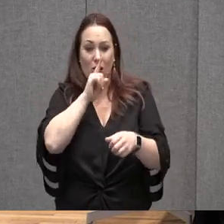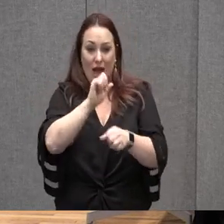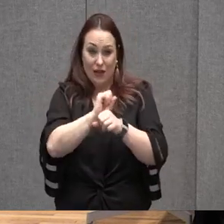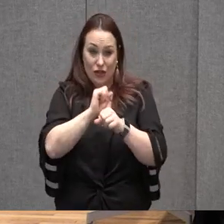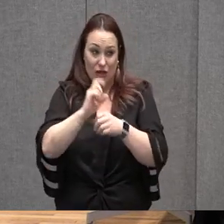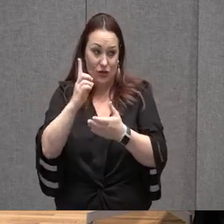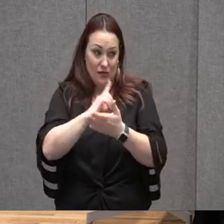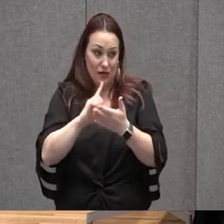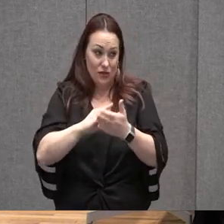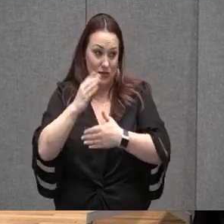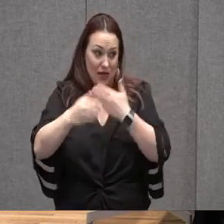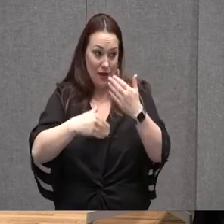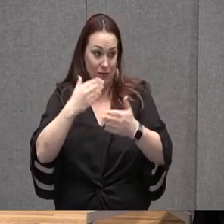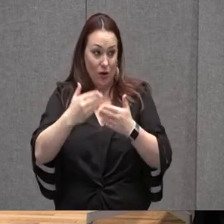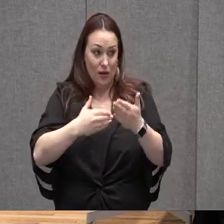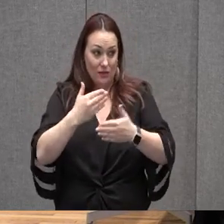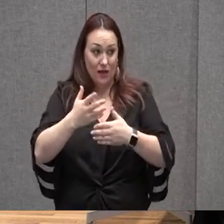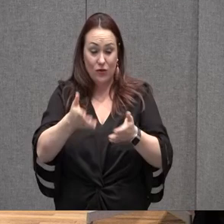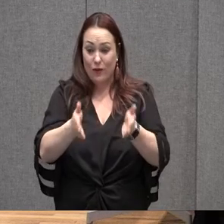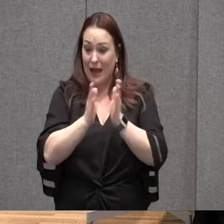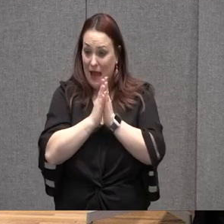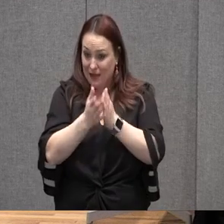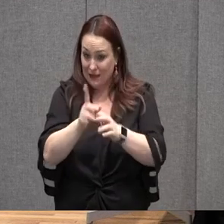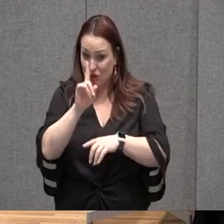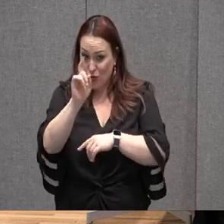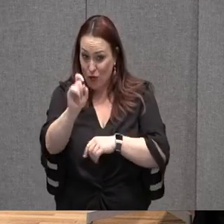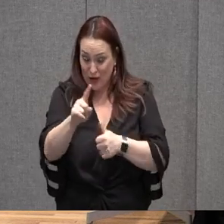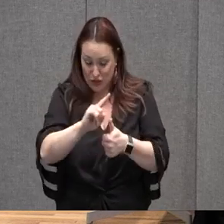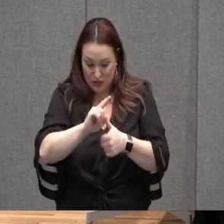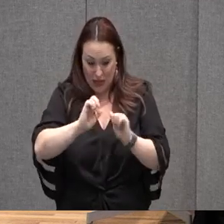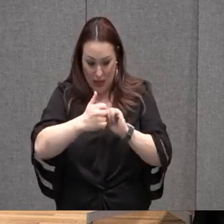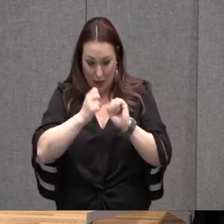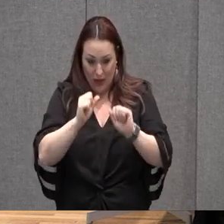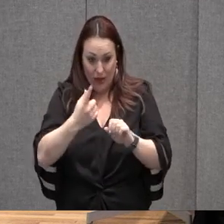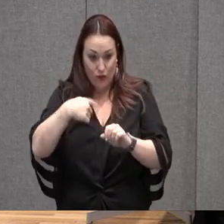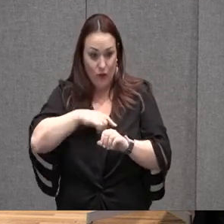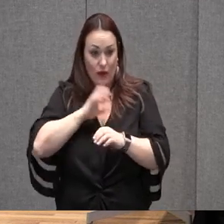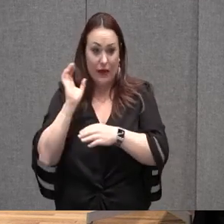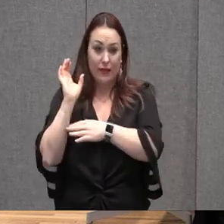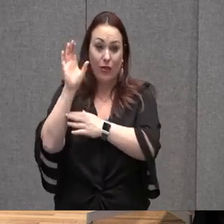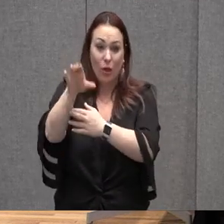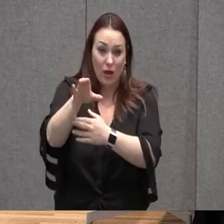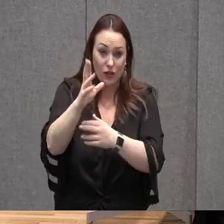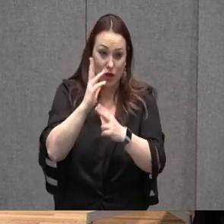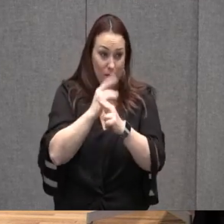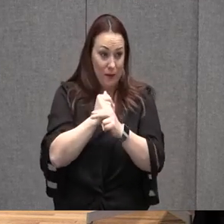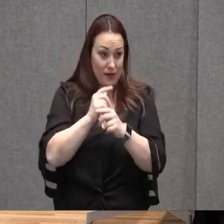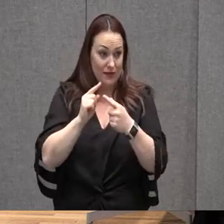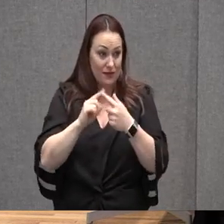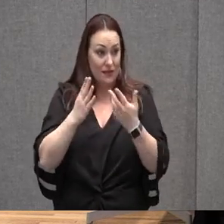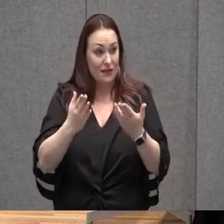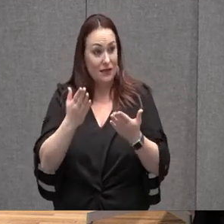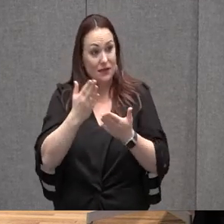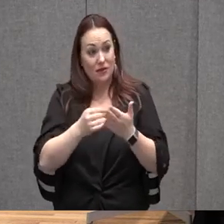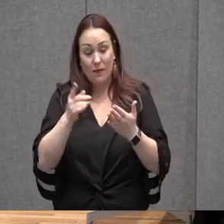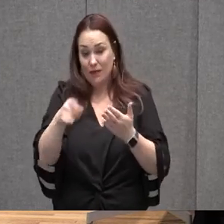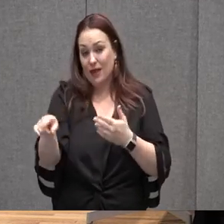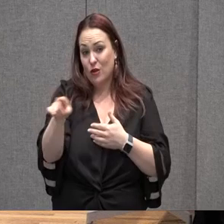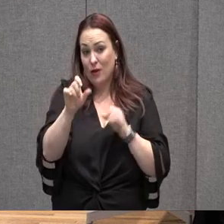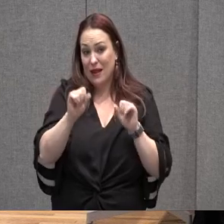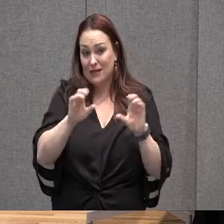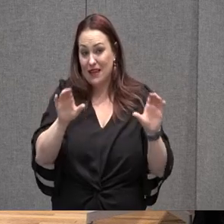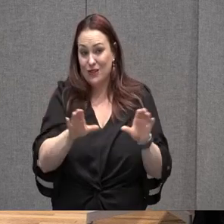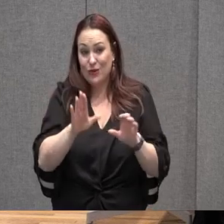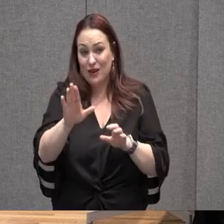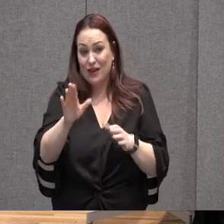our design process. We asked a question, how can we launch our bunnies? And this is something that you all could do